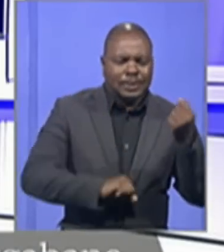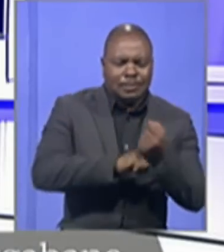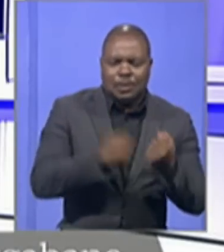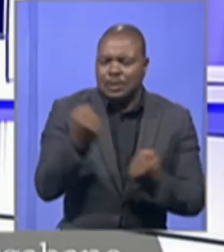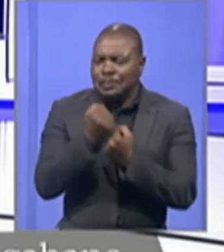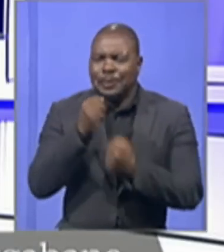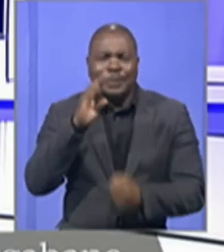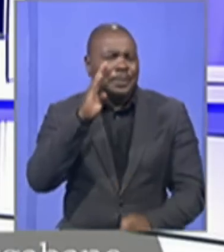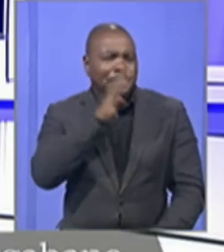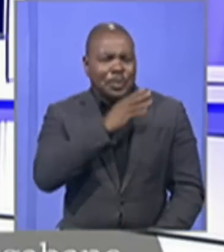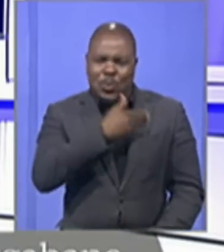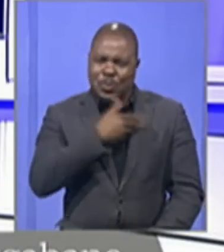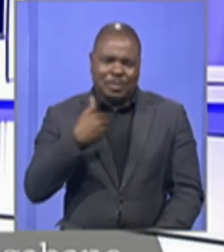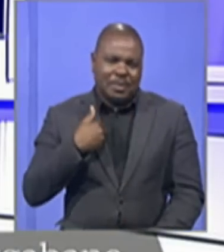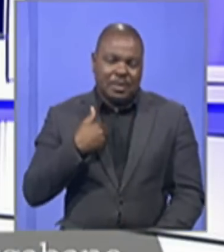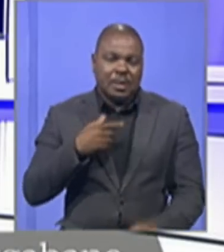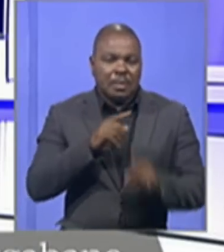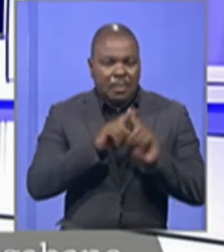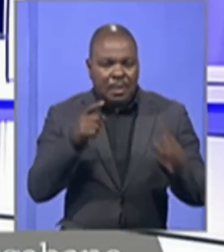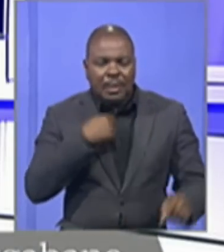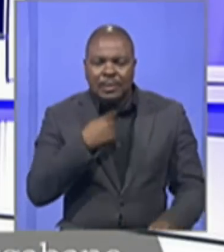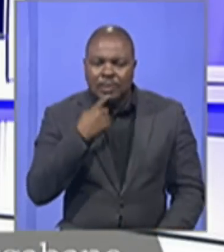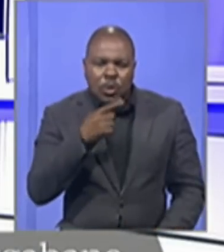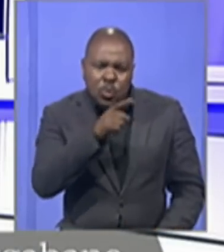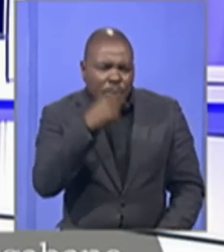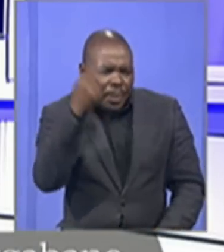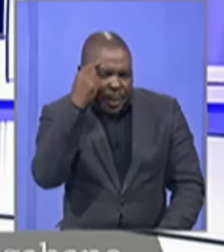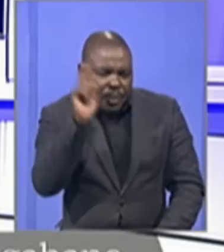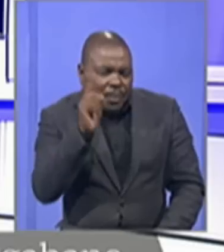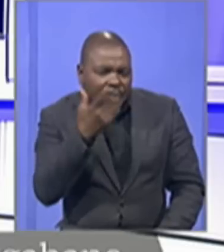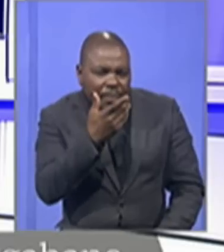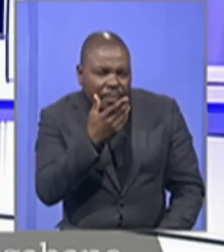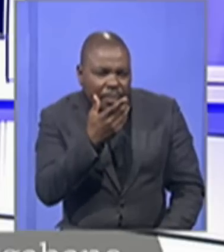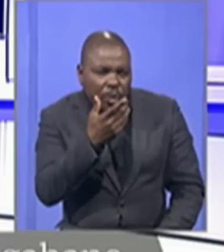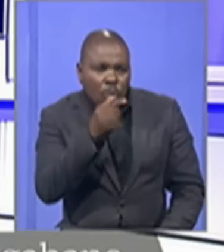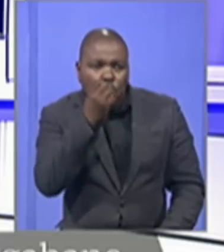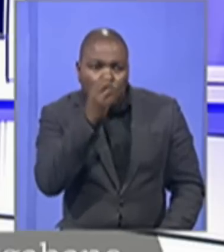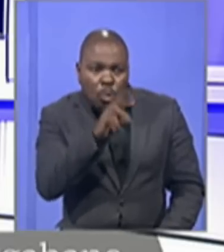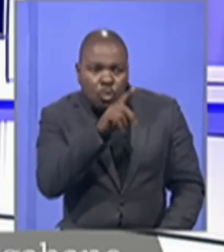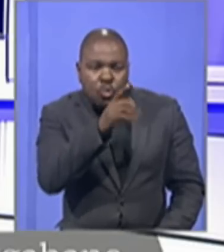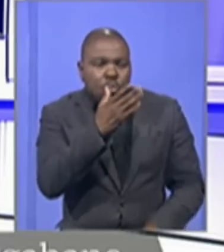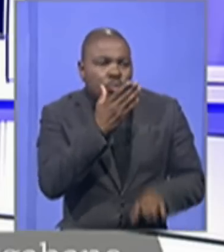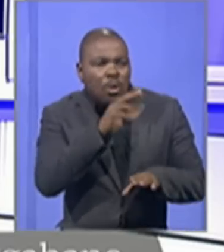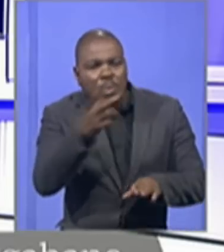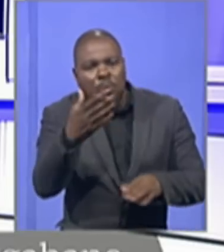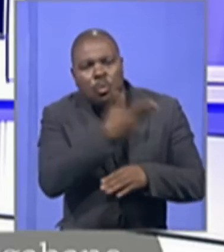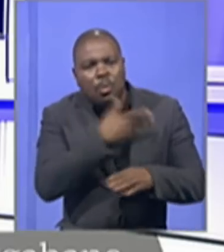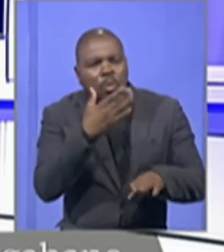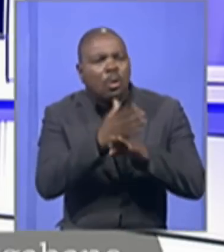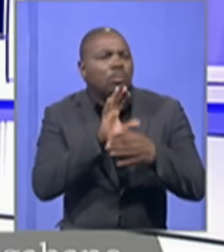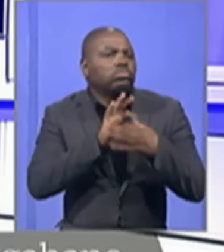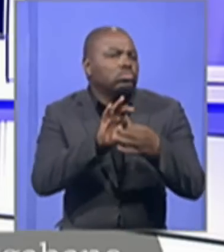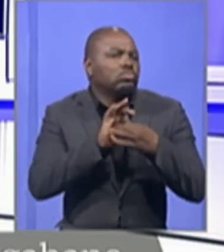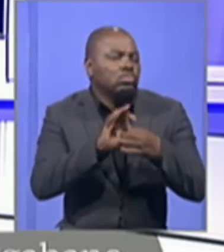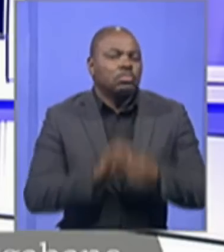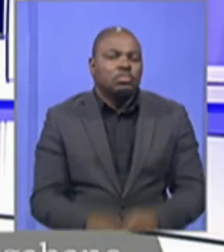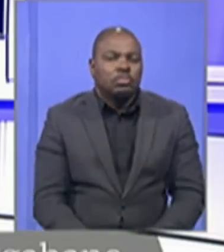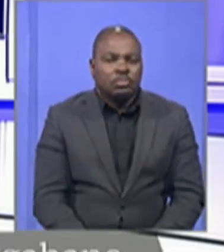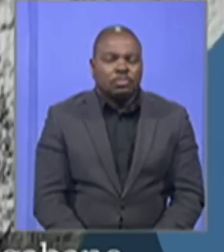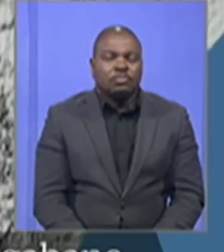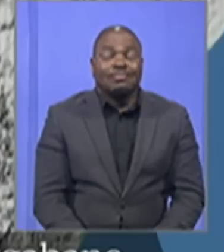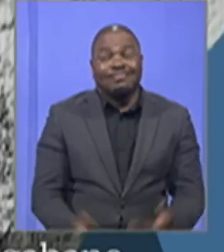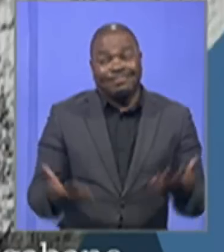phahamisane jwale wena o reng ka mohopolo o hoba hangata o bontse o sebetsa le basadi ba bang weso wa